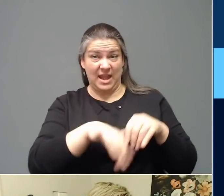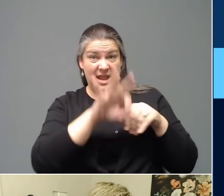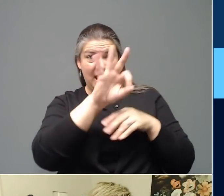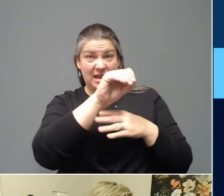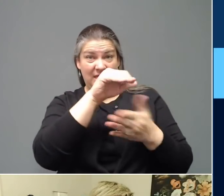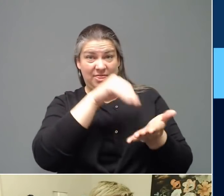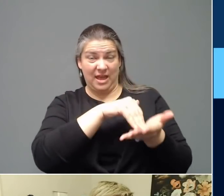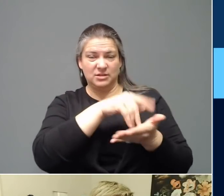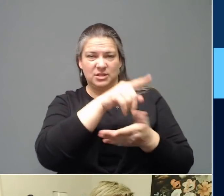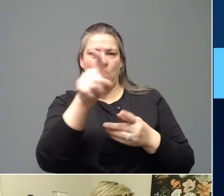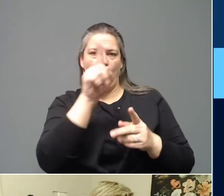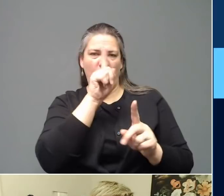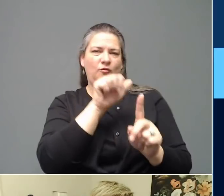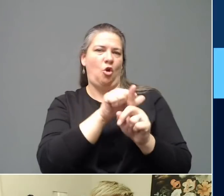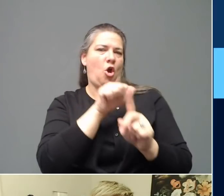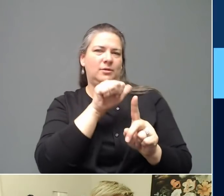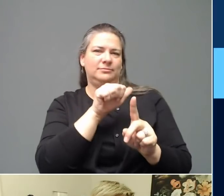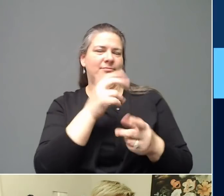fraudulent. We can't